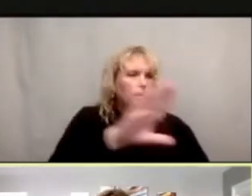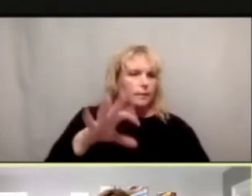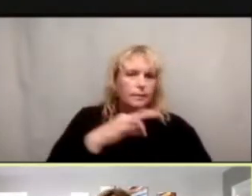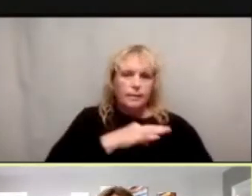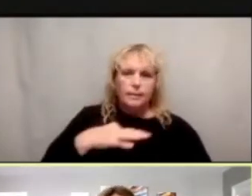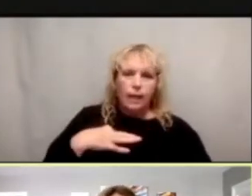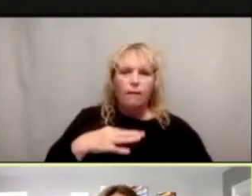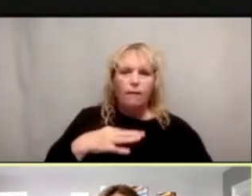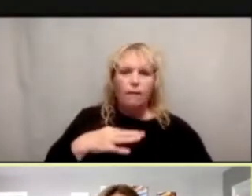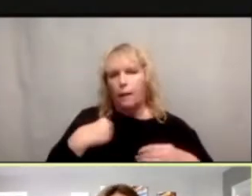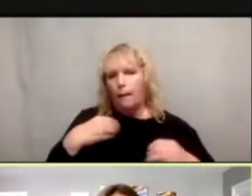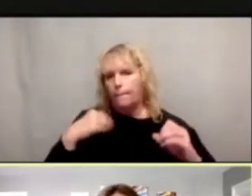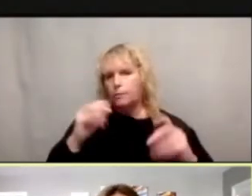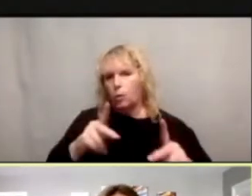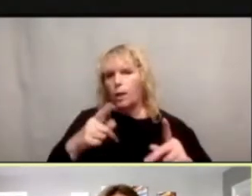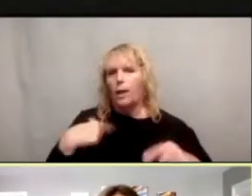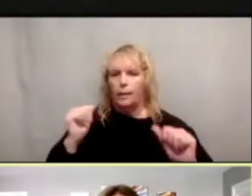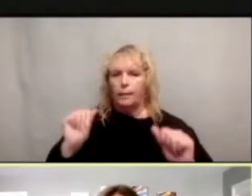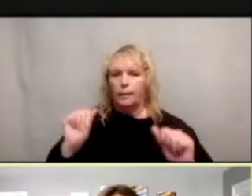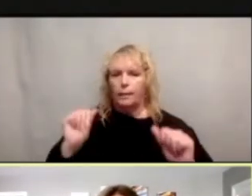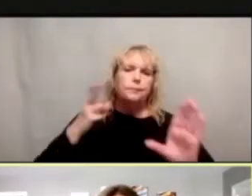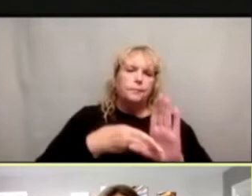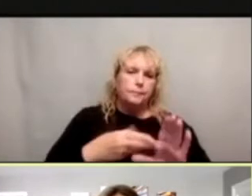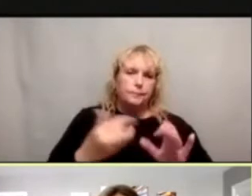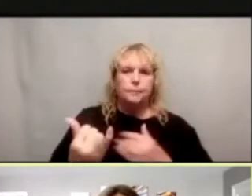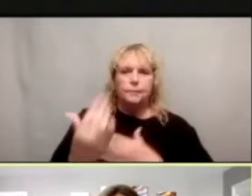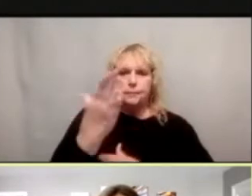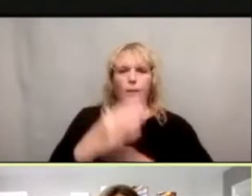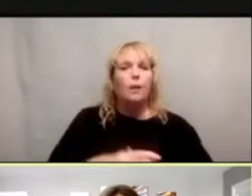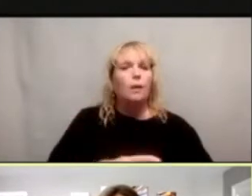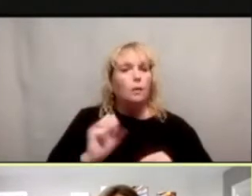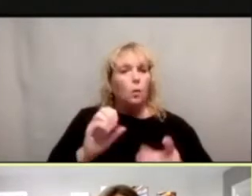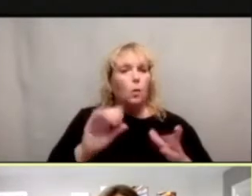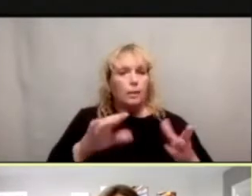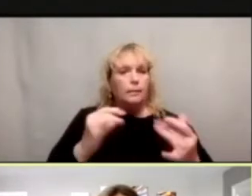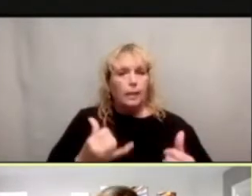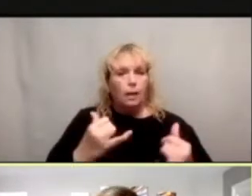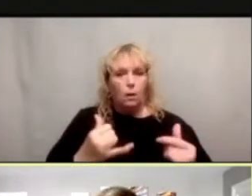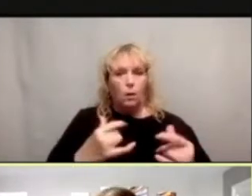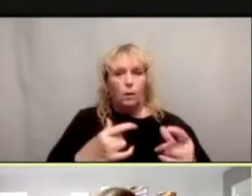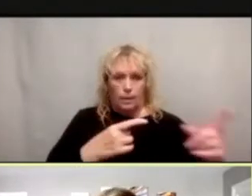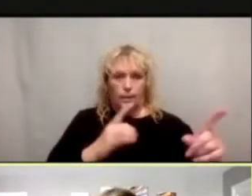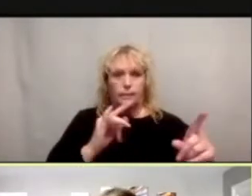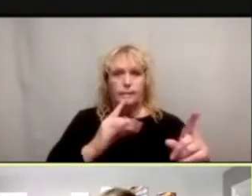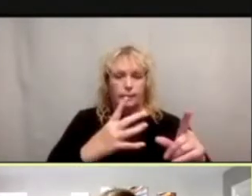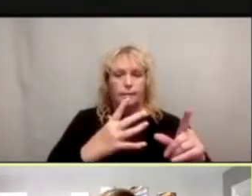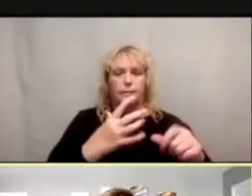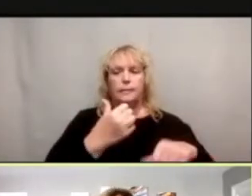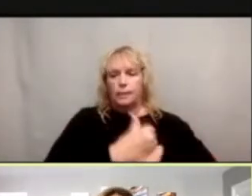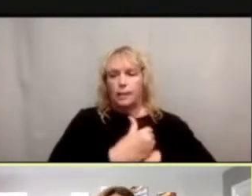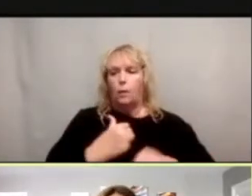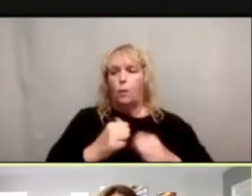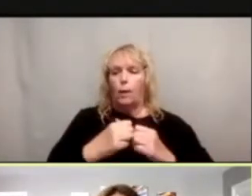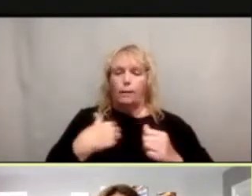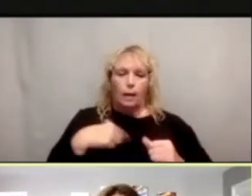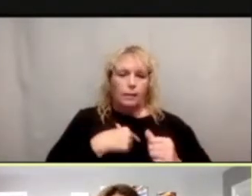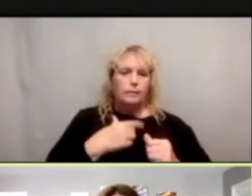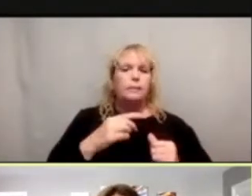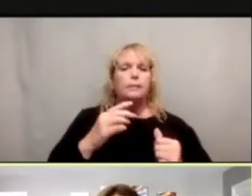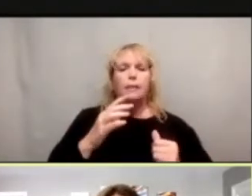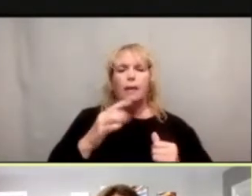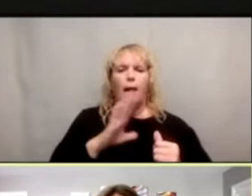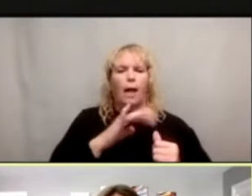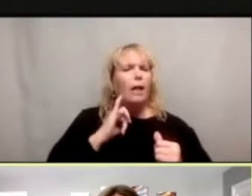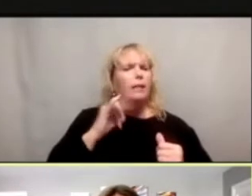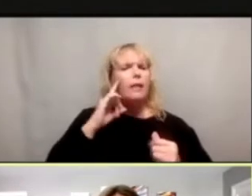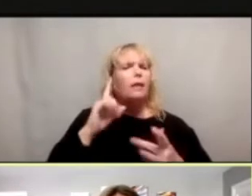the opportunity to join you this morning. So Dr. Sikka and I were charged with this plenary session, and I believe the topic was